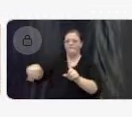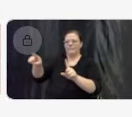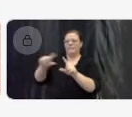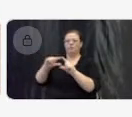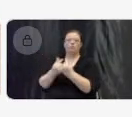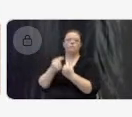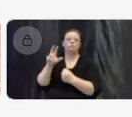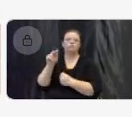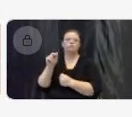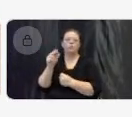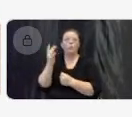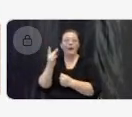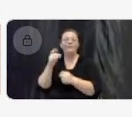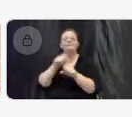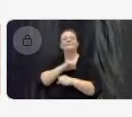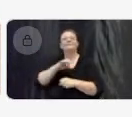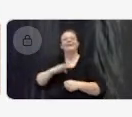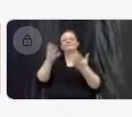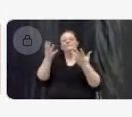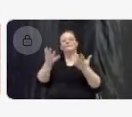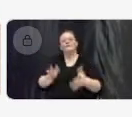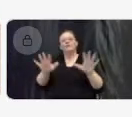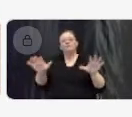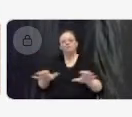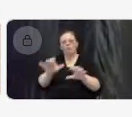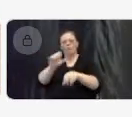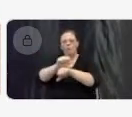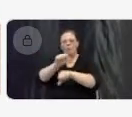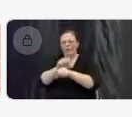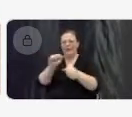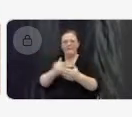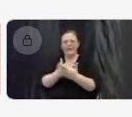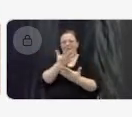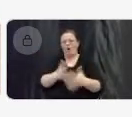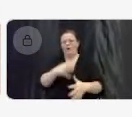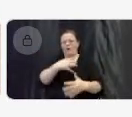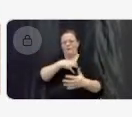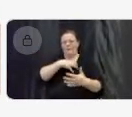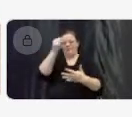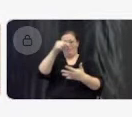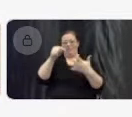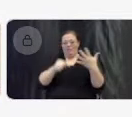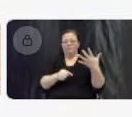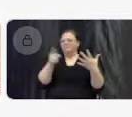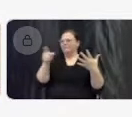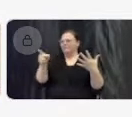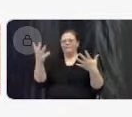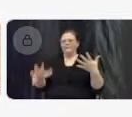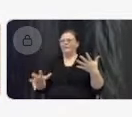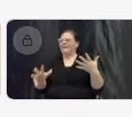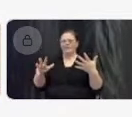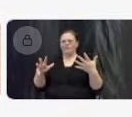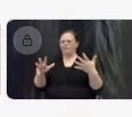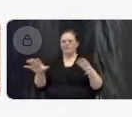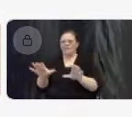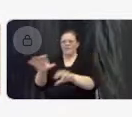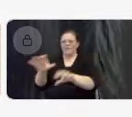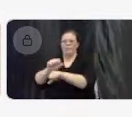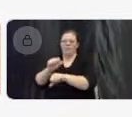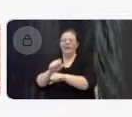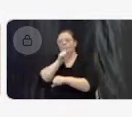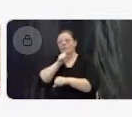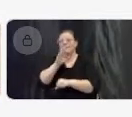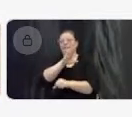the staff has done everything that he's complained about. And the complaints are basically that the staff hasn't done